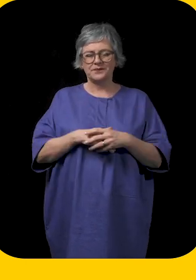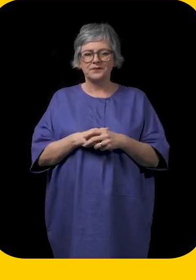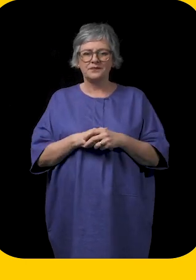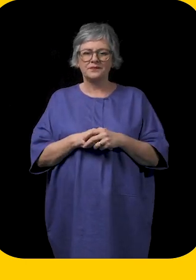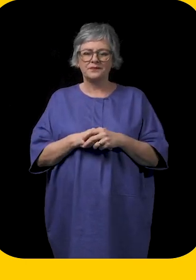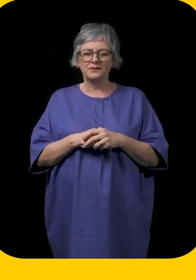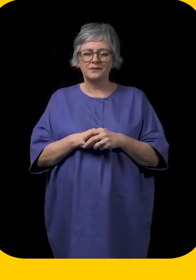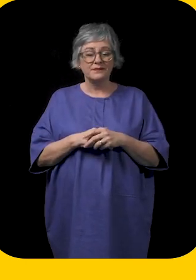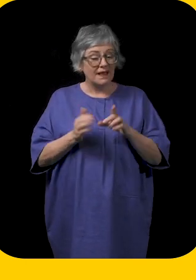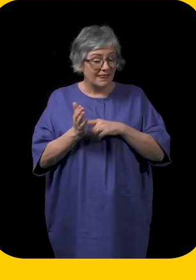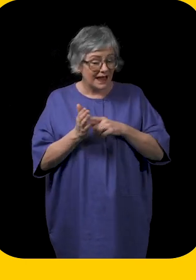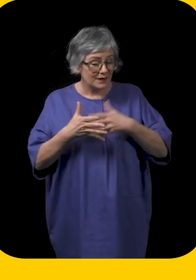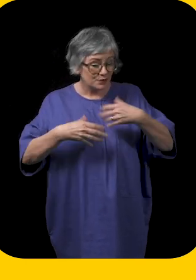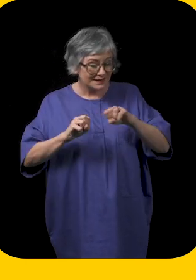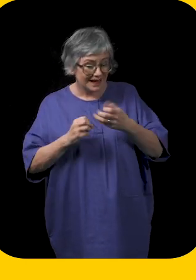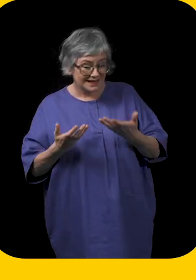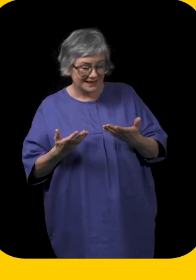power?